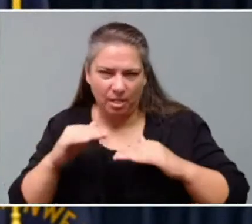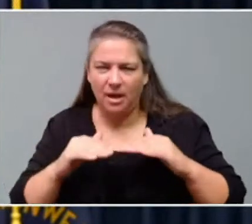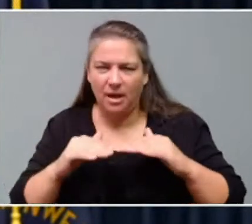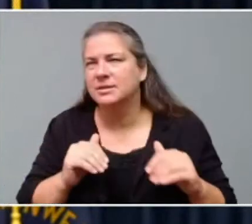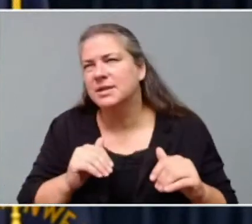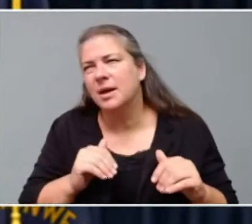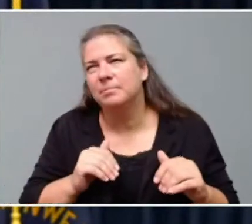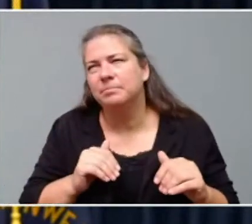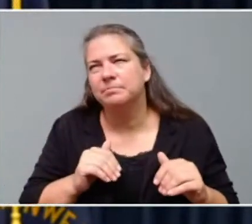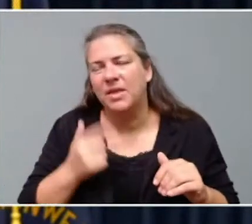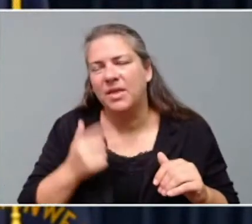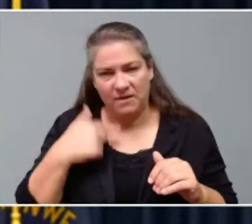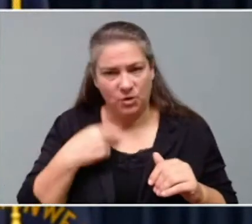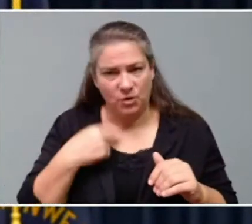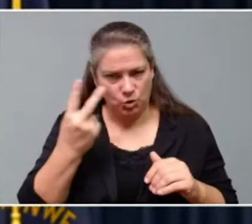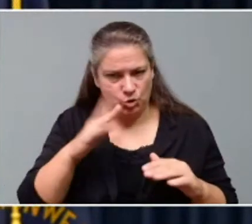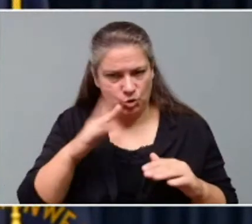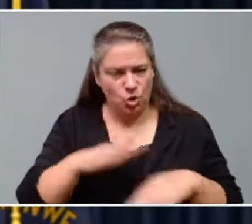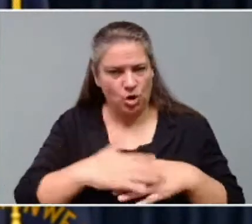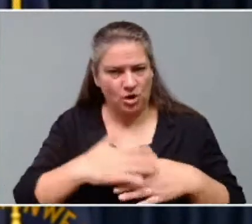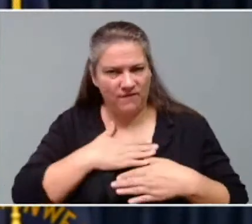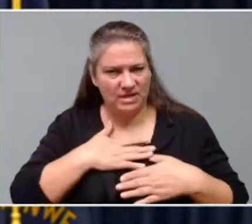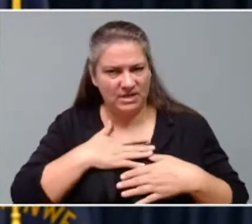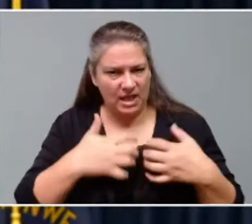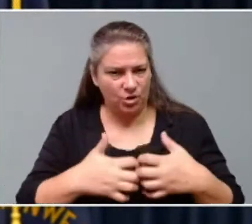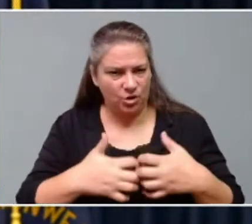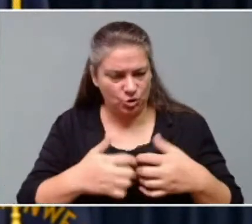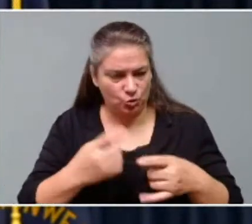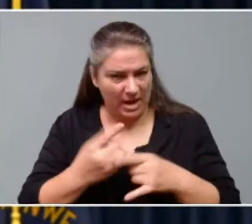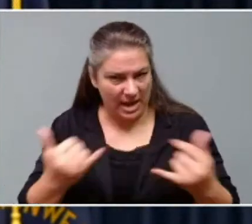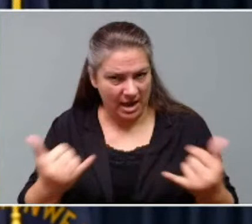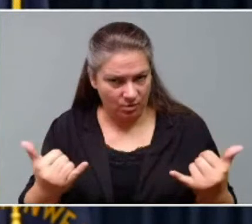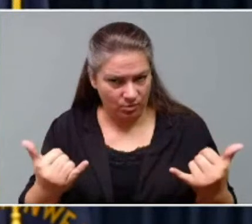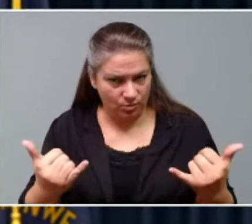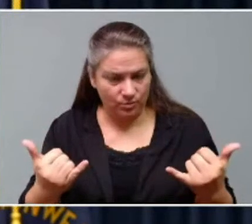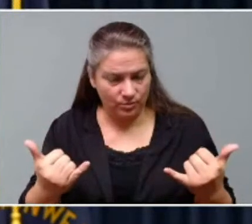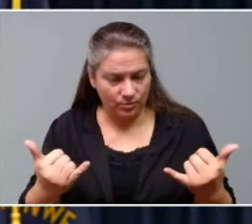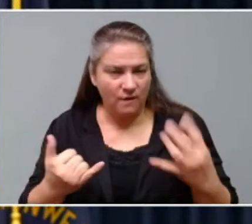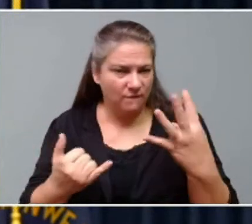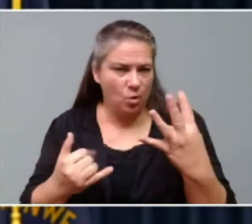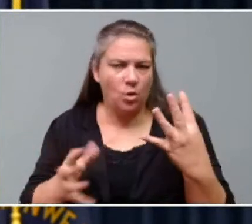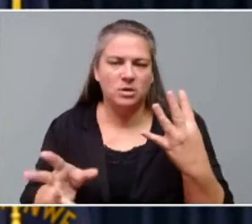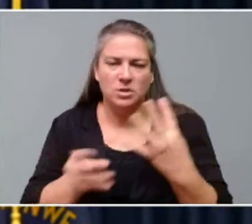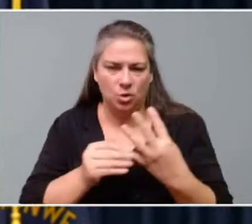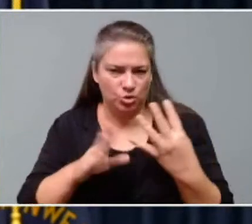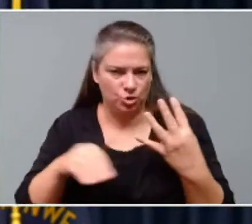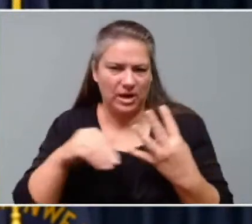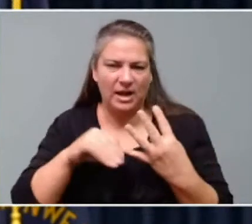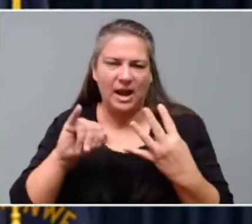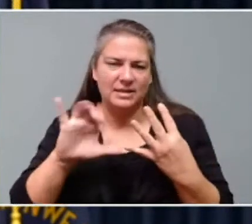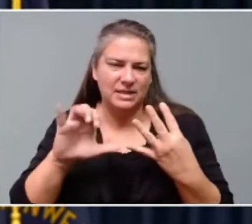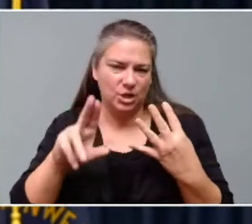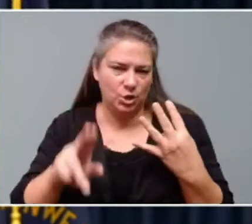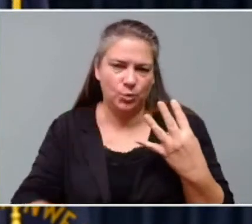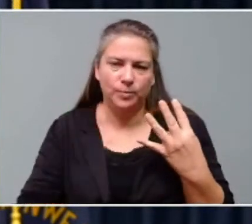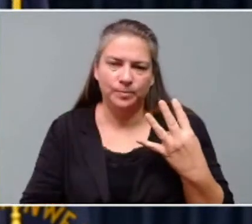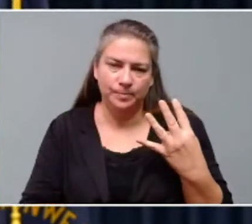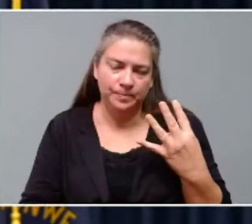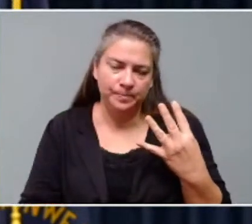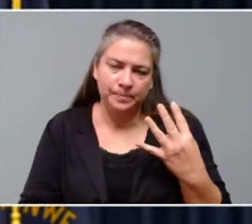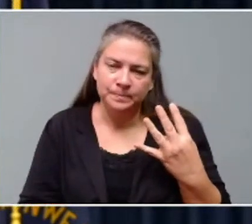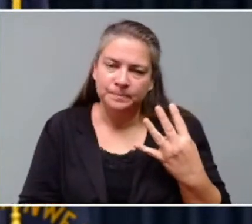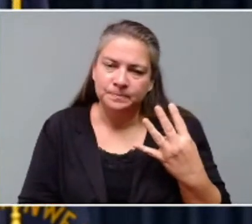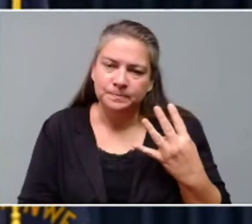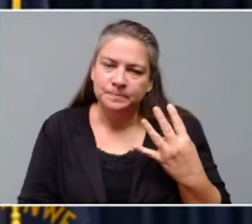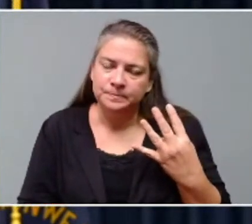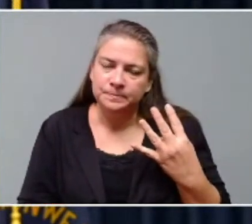2 children on ventilators right now, 4 total in the ICU, and that bounces up and down. Let's